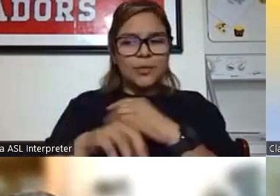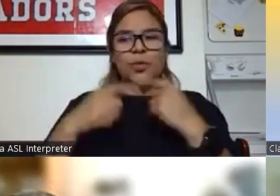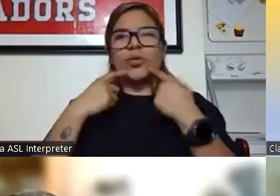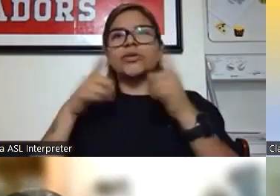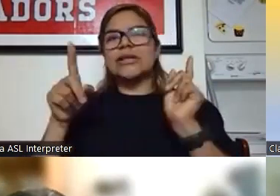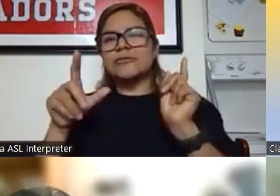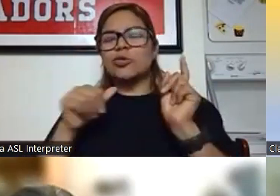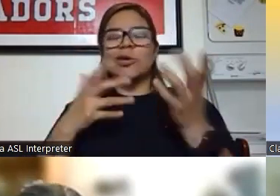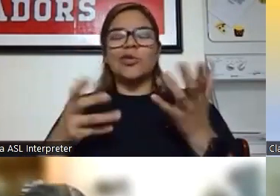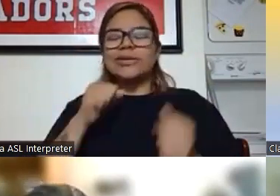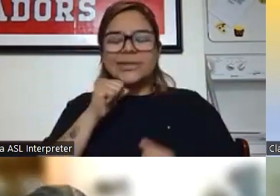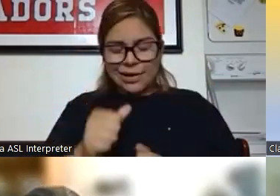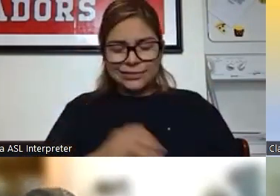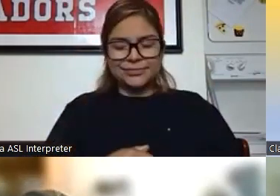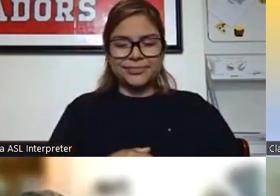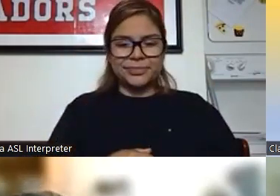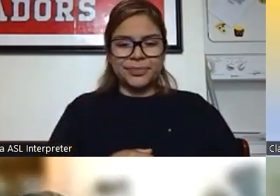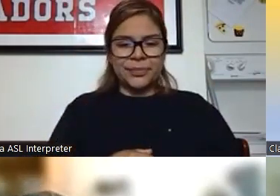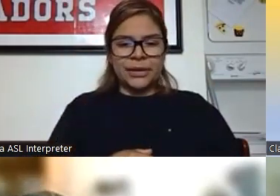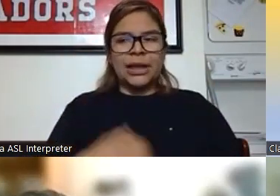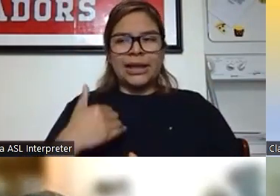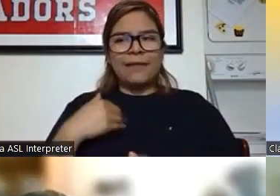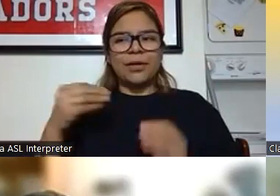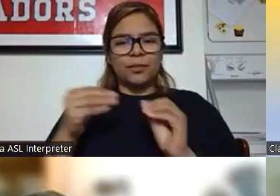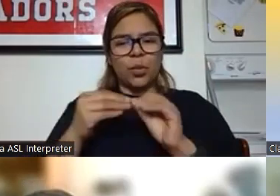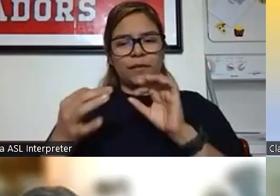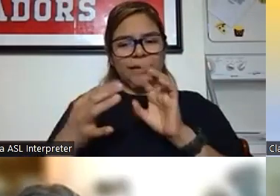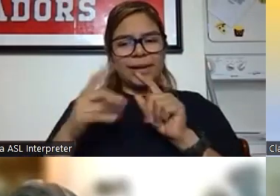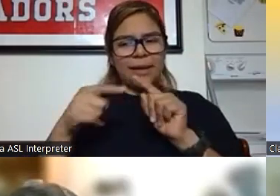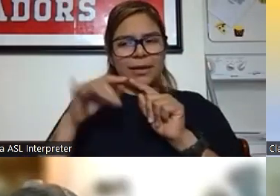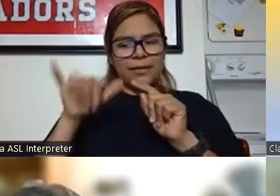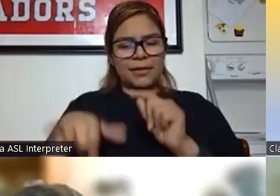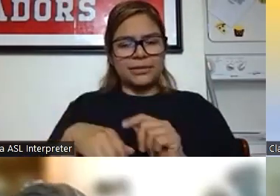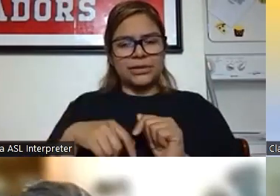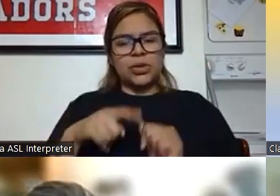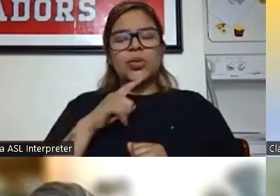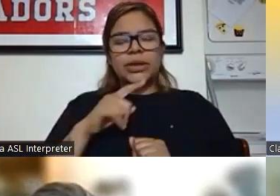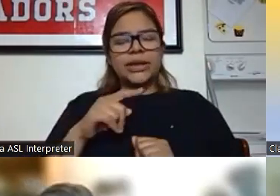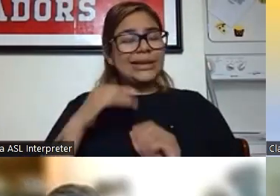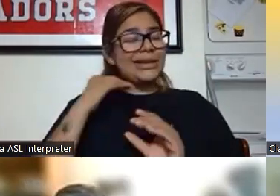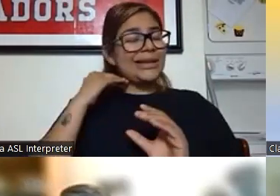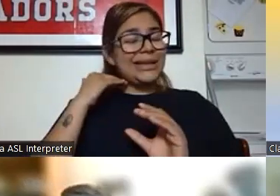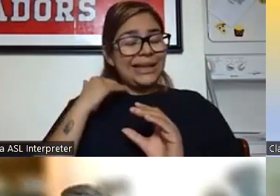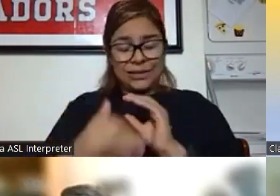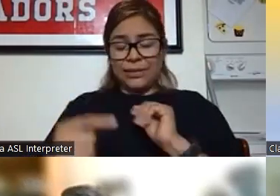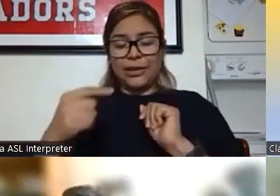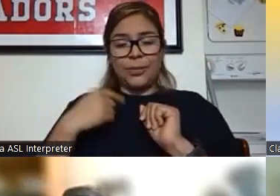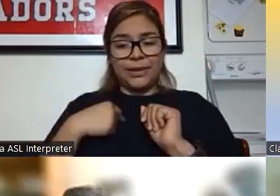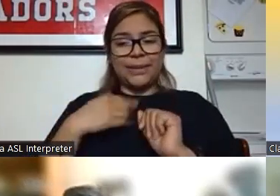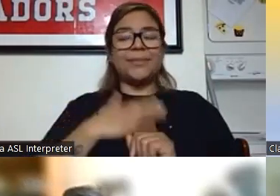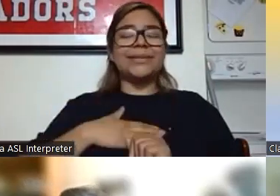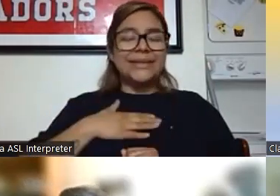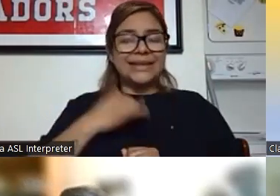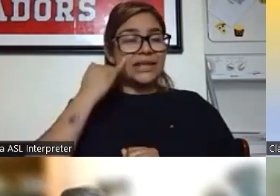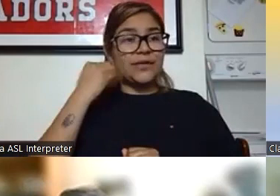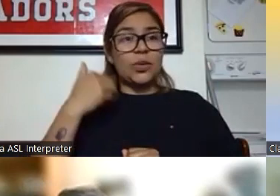have more feedback from everyone. So I'll just say, feel free to email me if there are some particular county issues